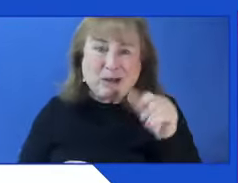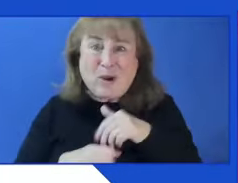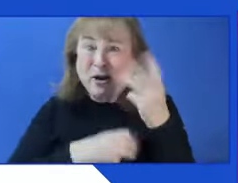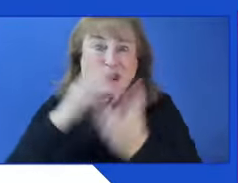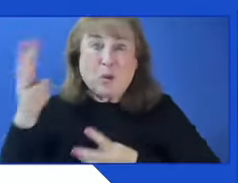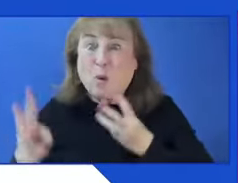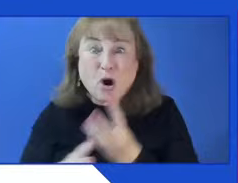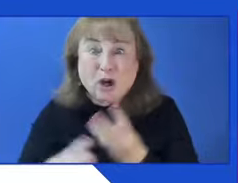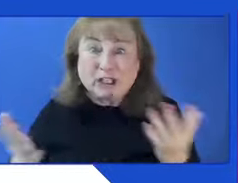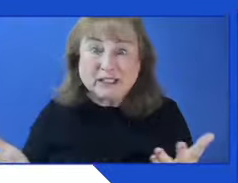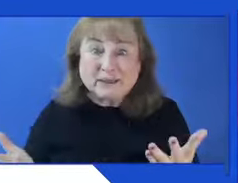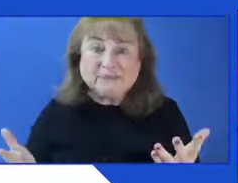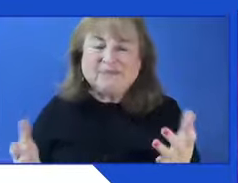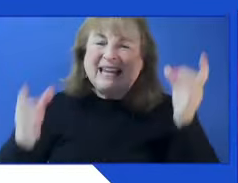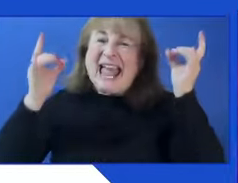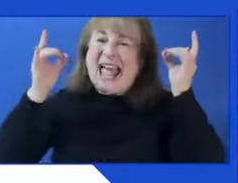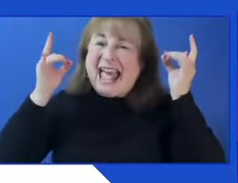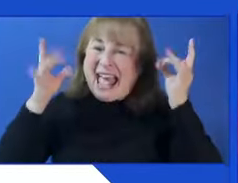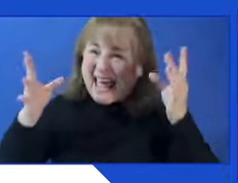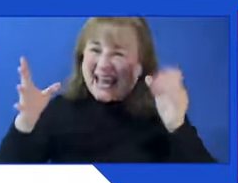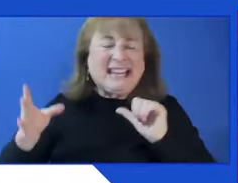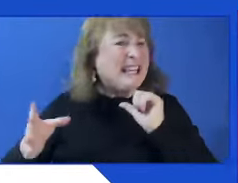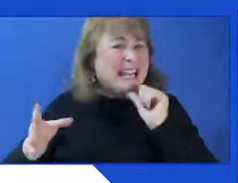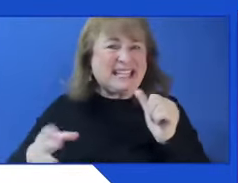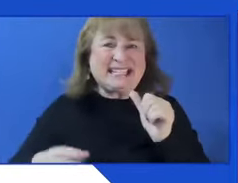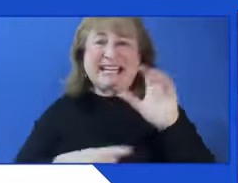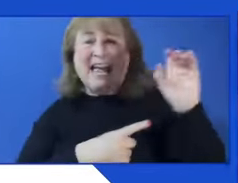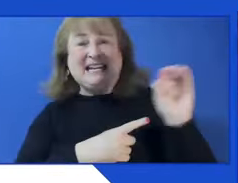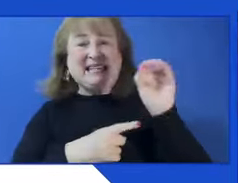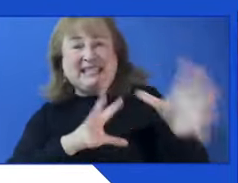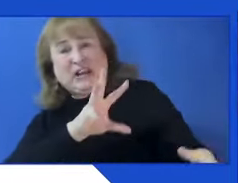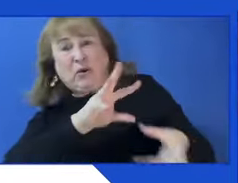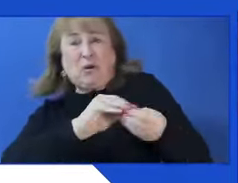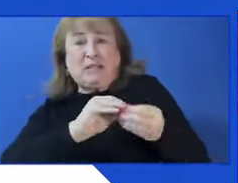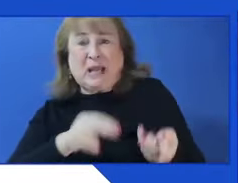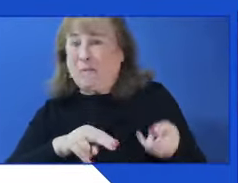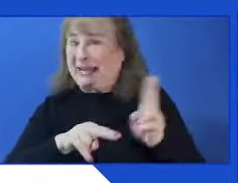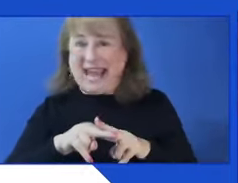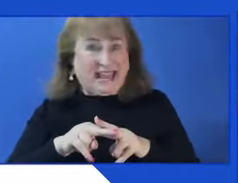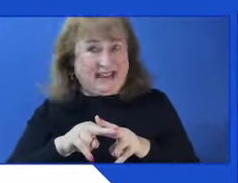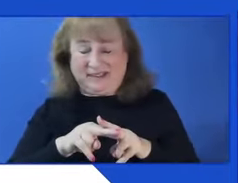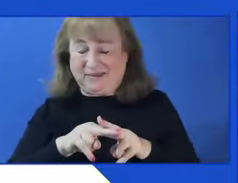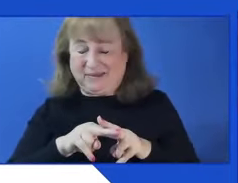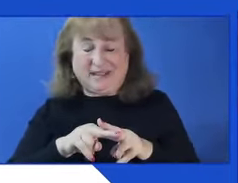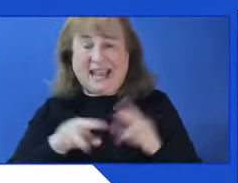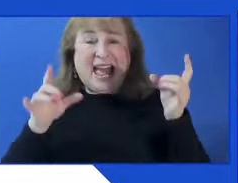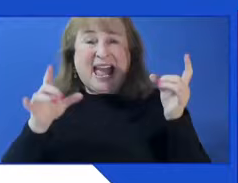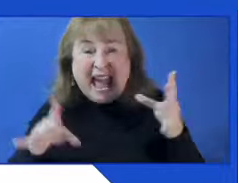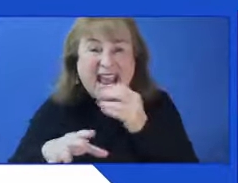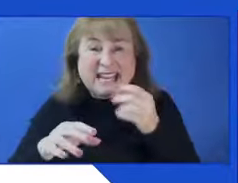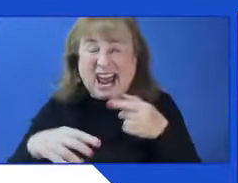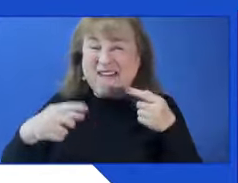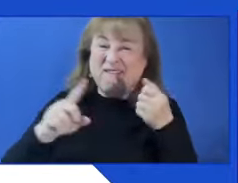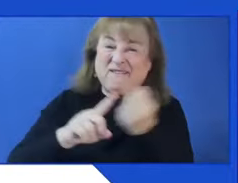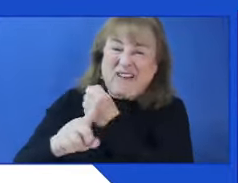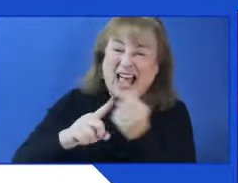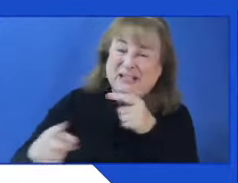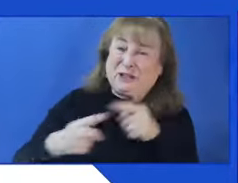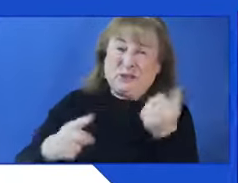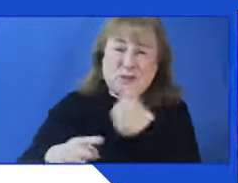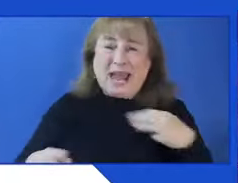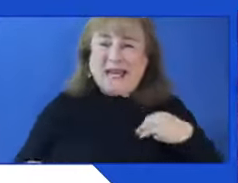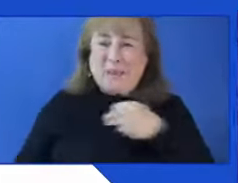world. Hate is not a zero-sum game. Hate and violence directed at any member of